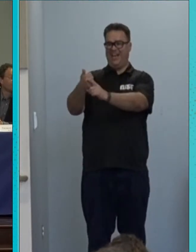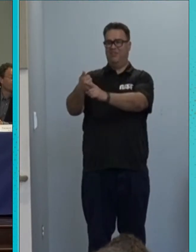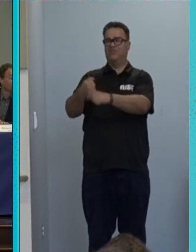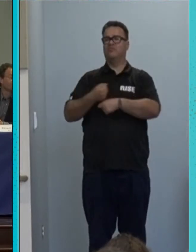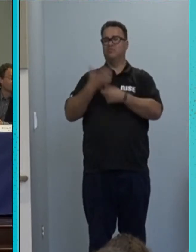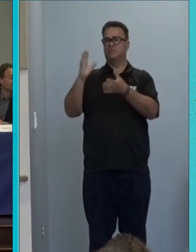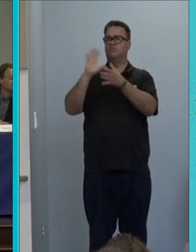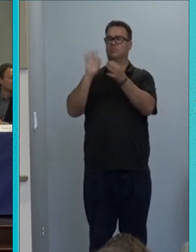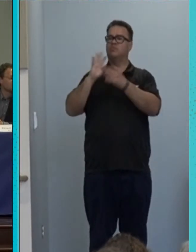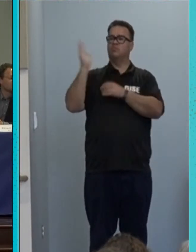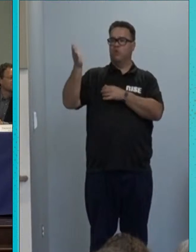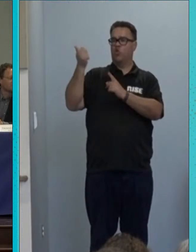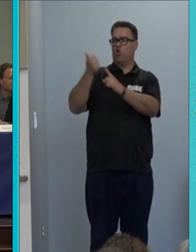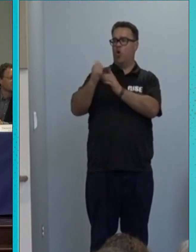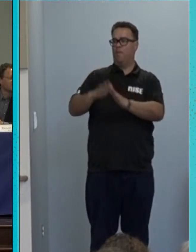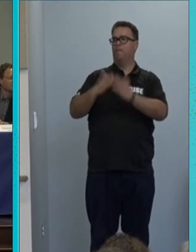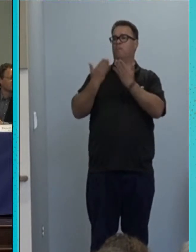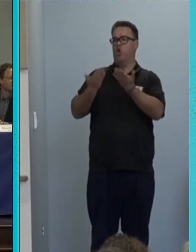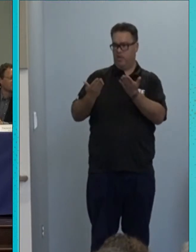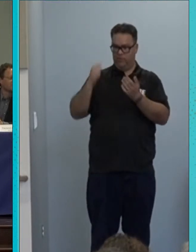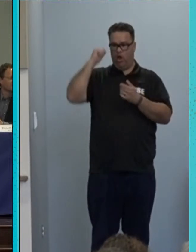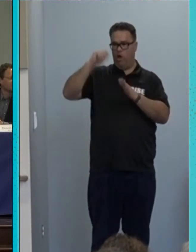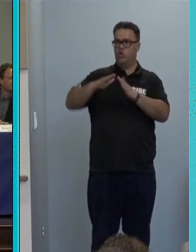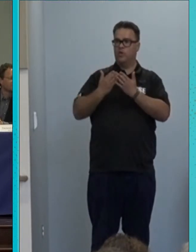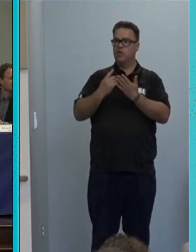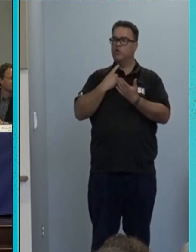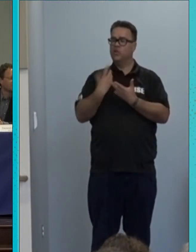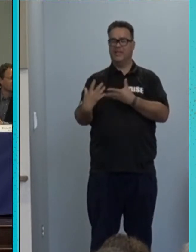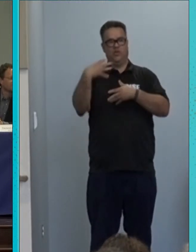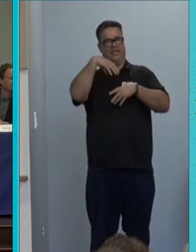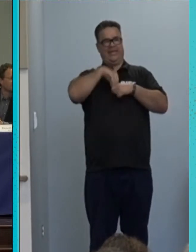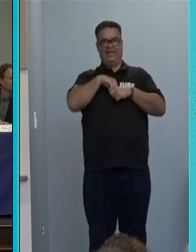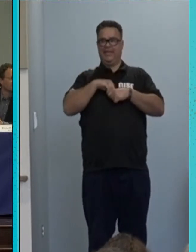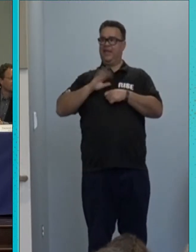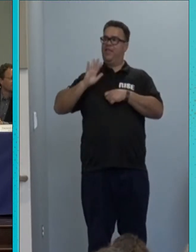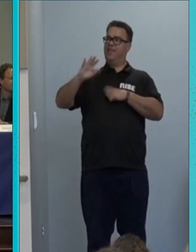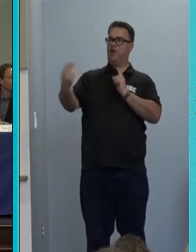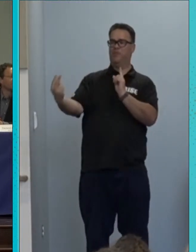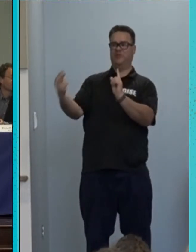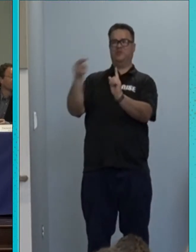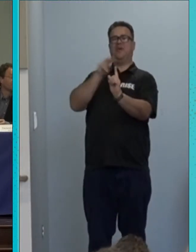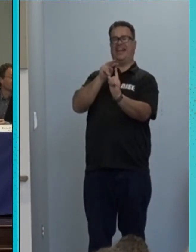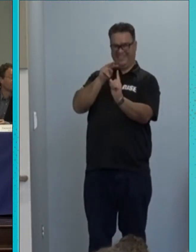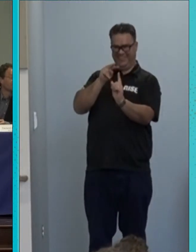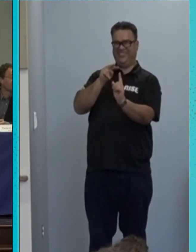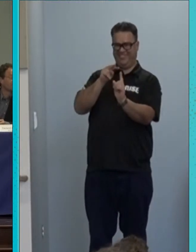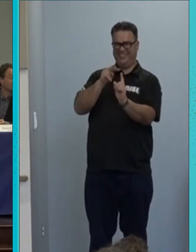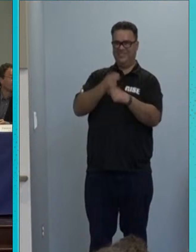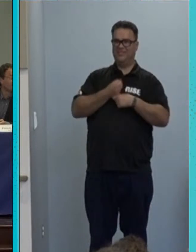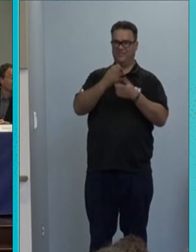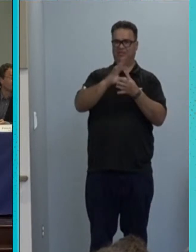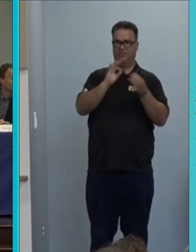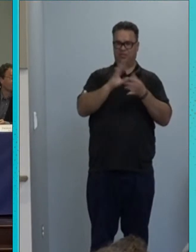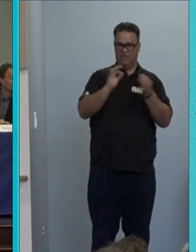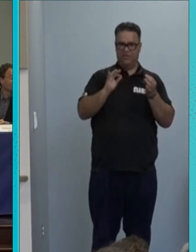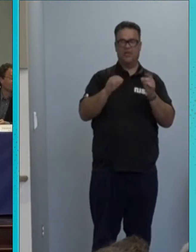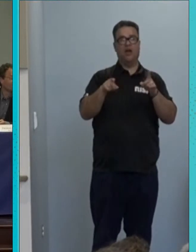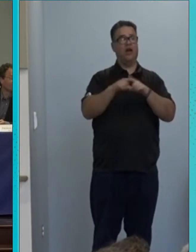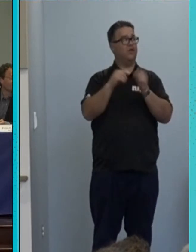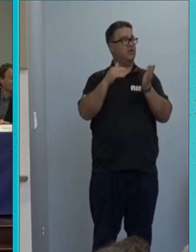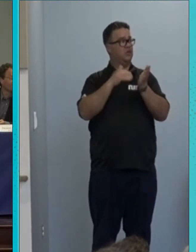her own book, because you get their perspective. I often will read a